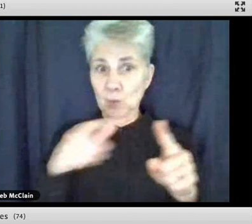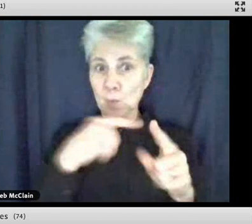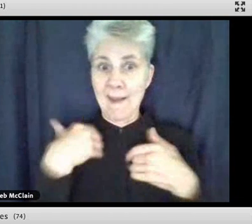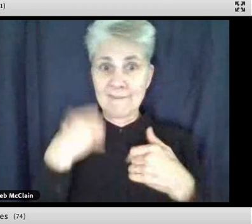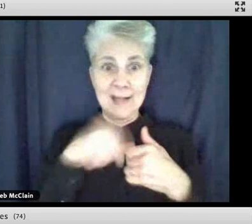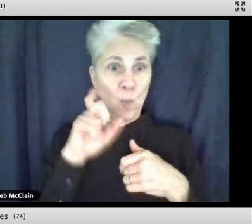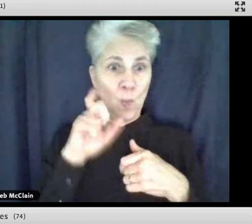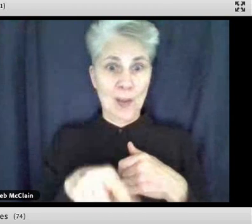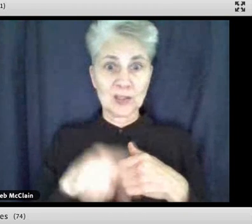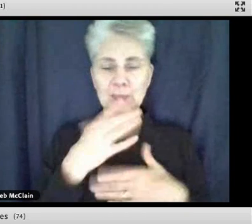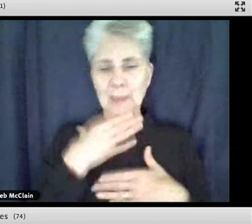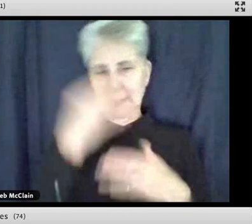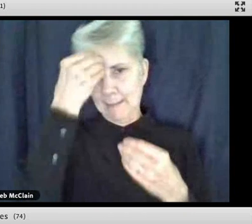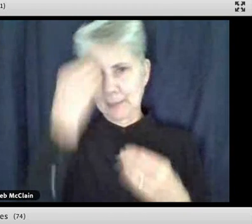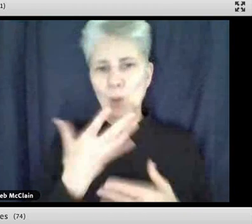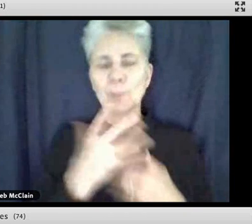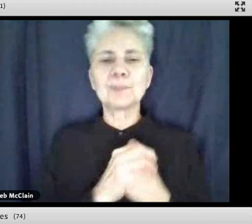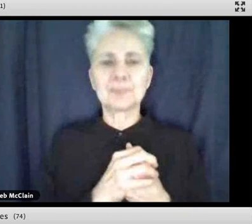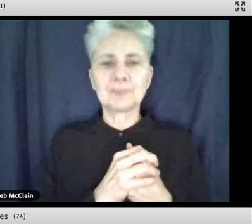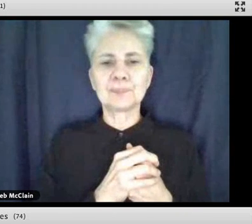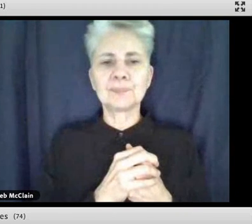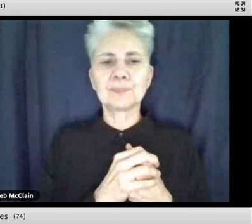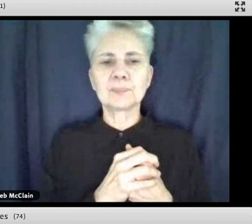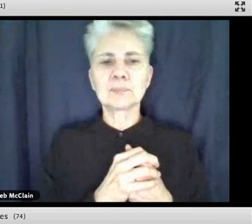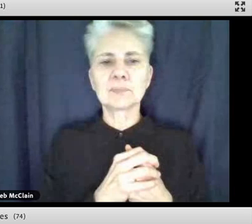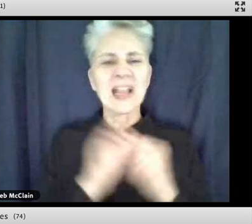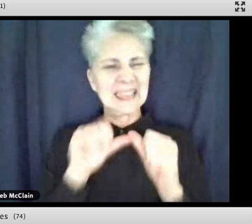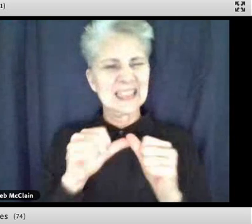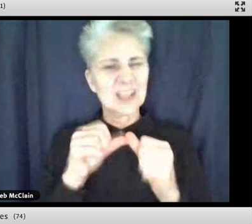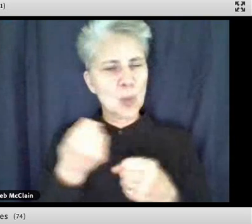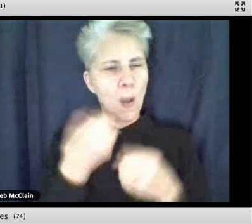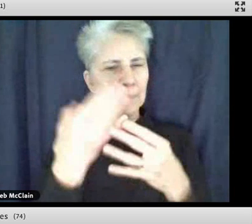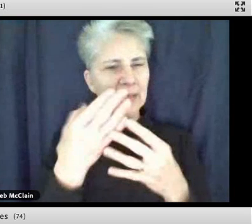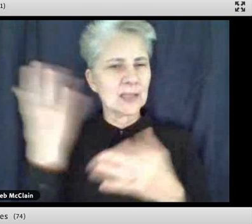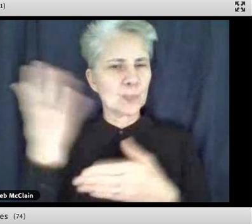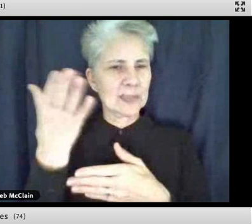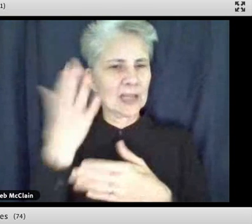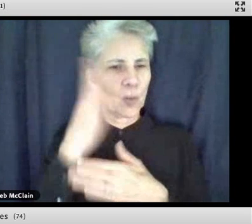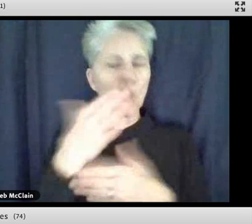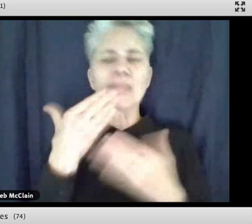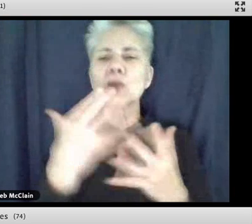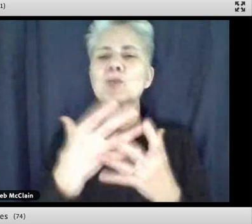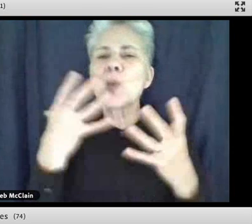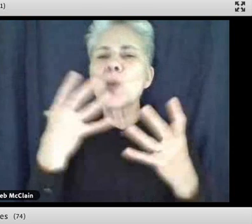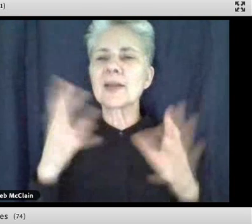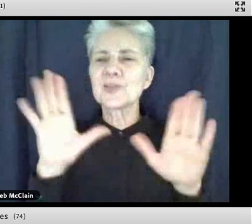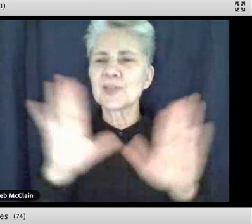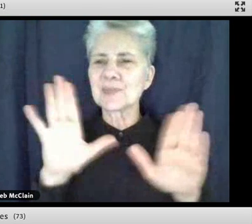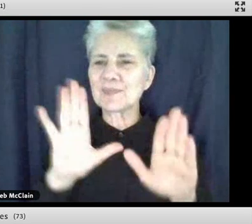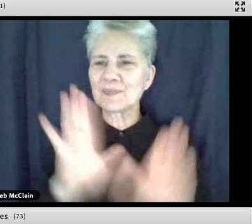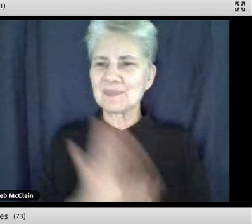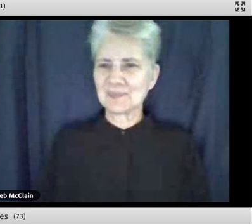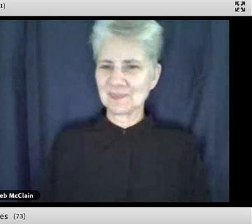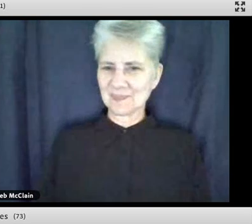questions, please let me know, and I'll continue to update this presentation. Thank you so much.